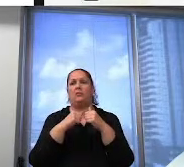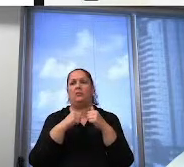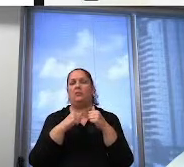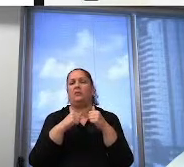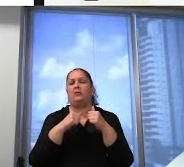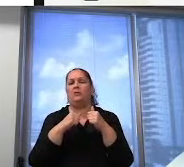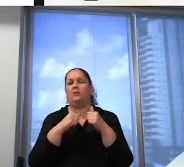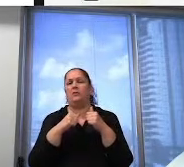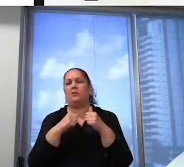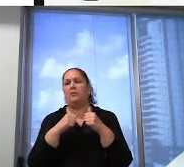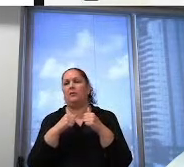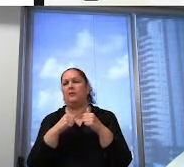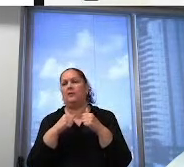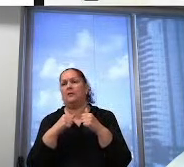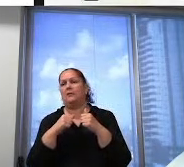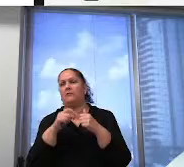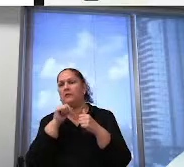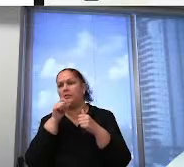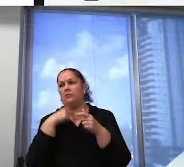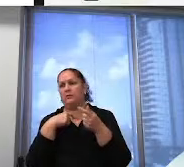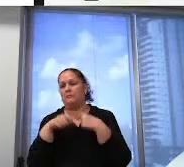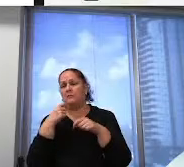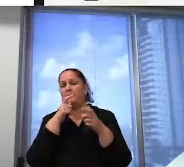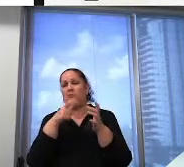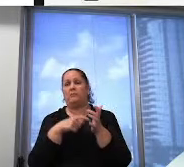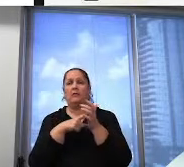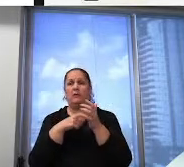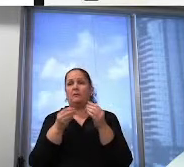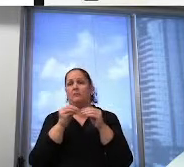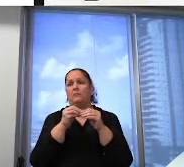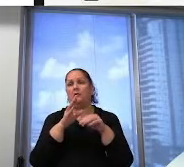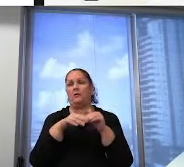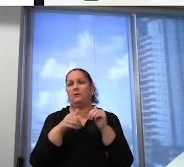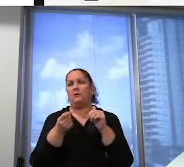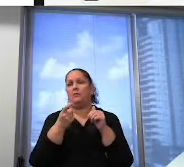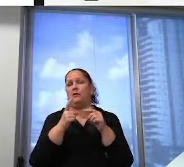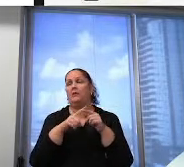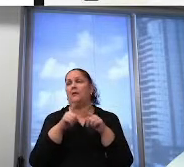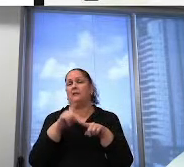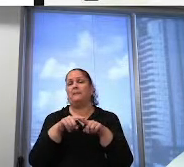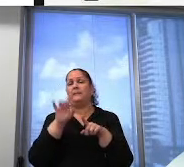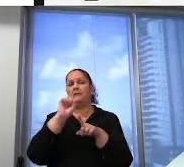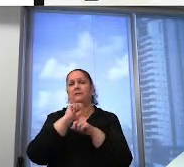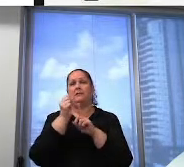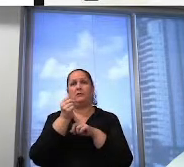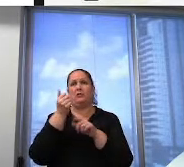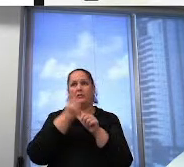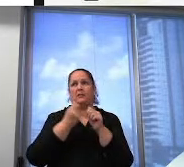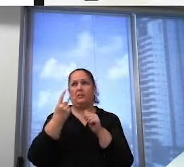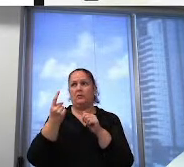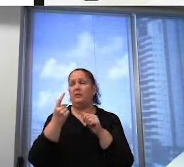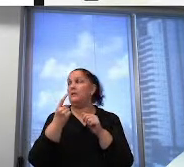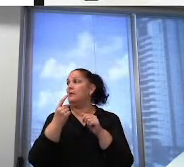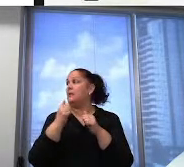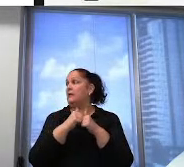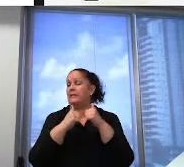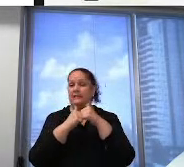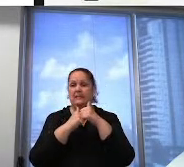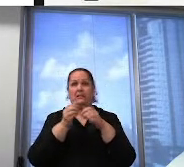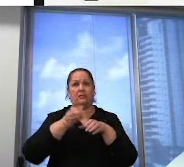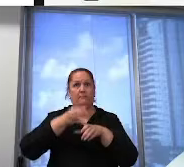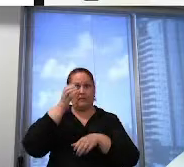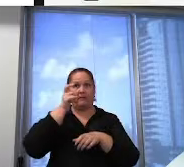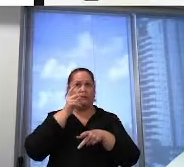are making upgrades, right? We're not doing a like-for-like replacement, so it may require more than we're doing based on conditions, and ensuring